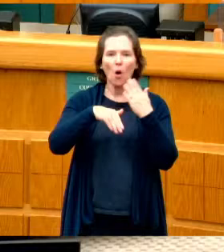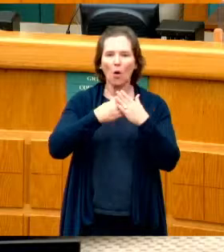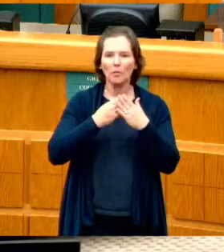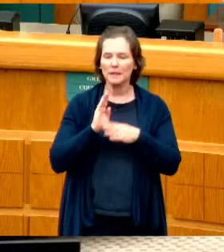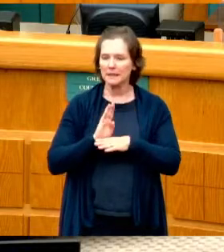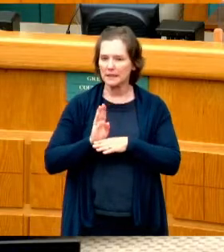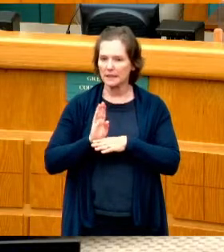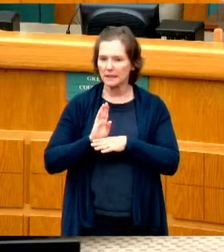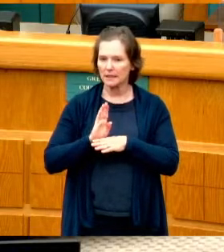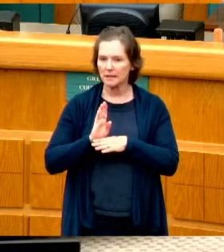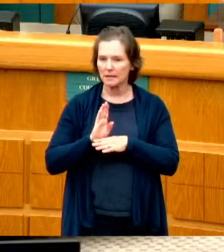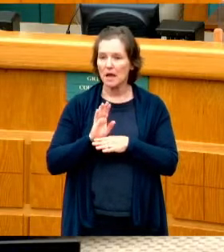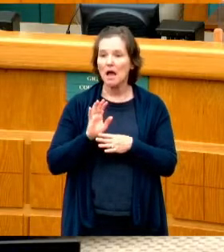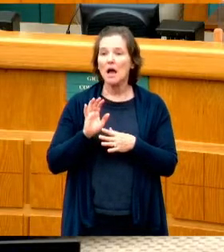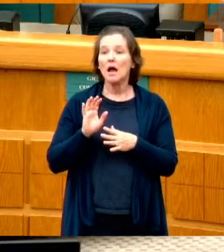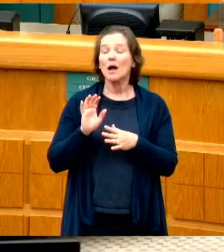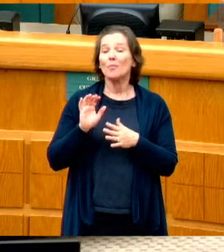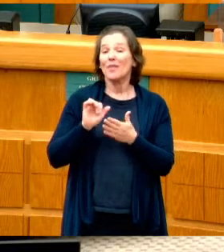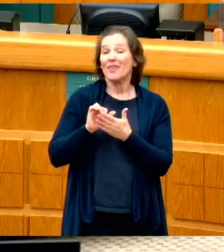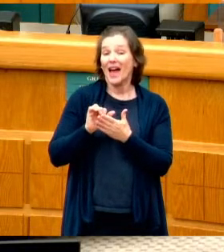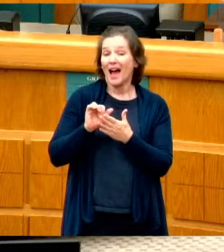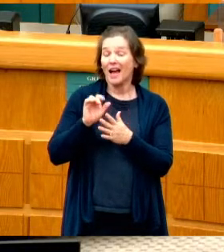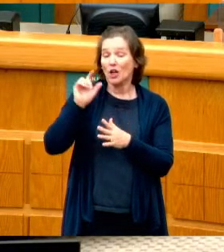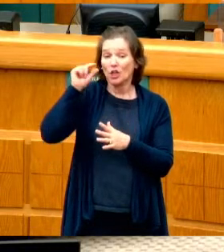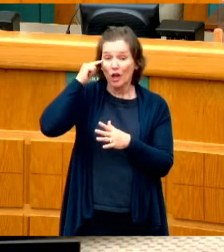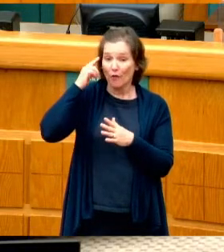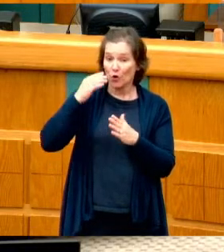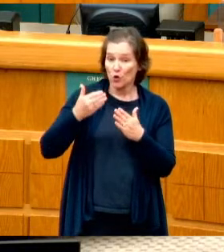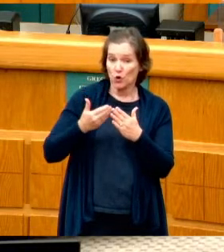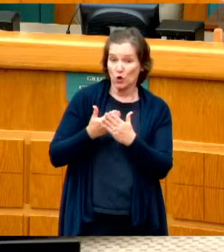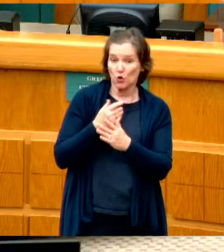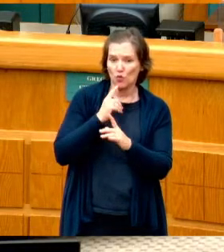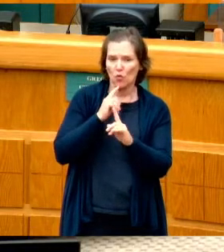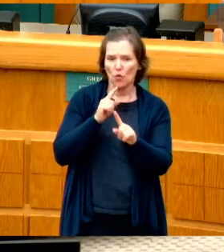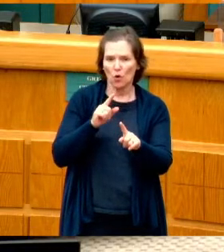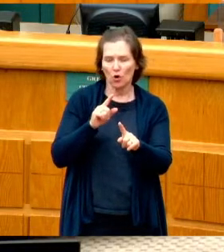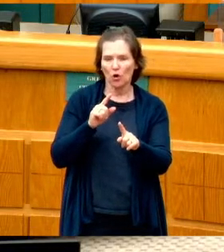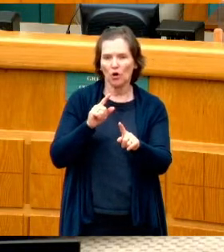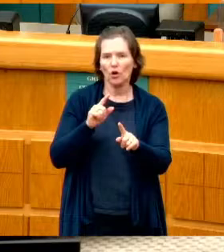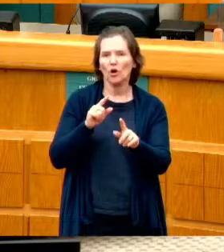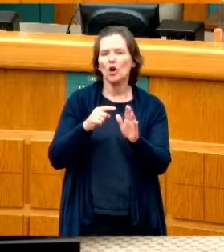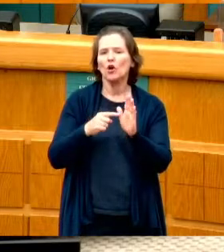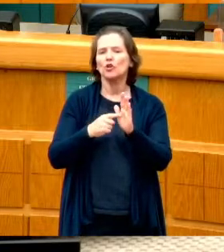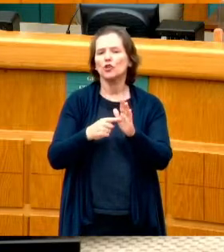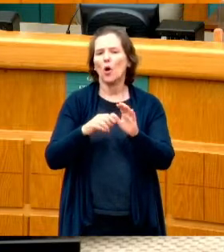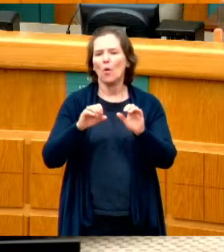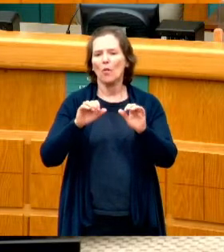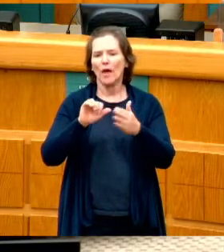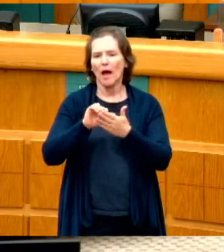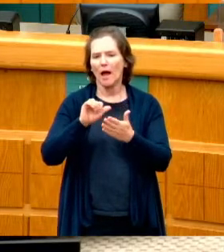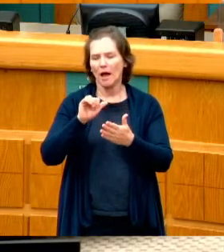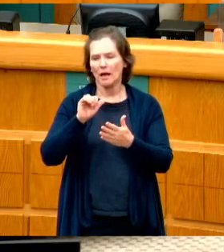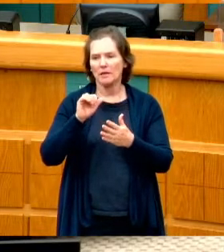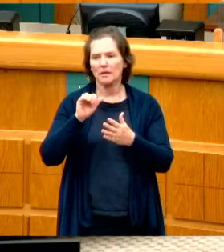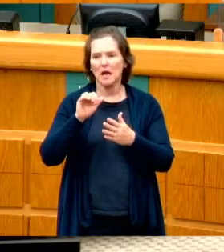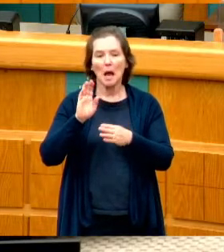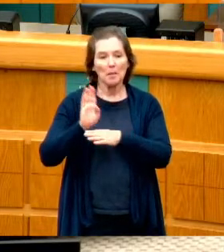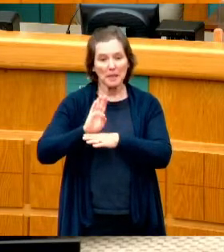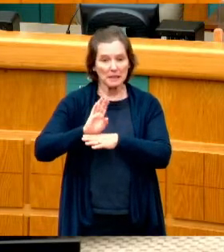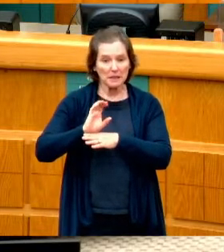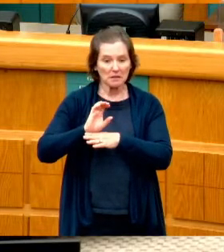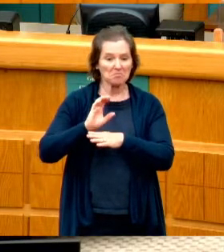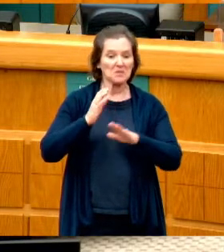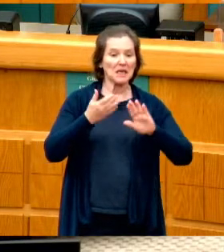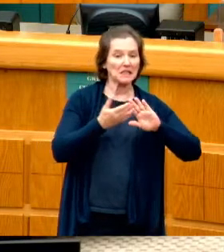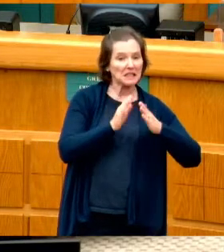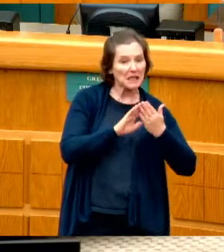not preclude an organization like the City of Corpus Christi from issuing